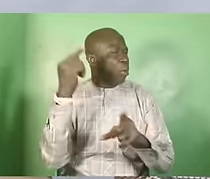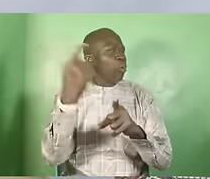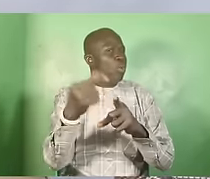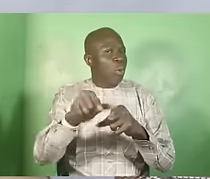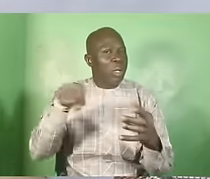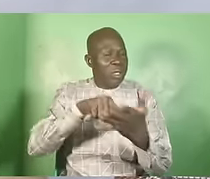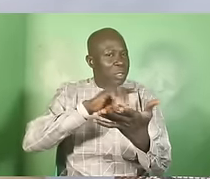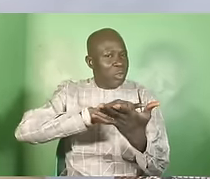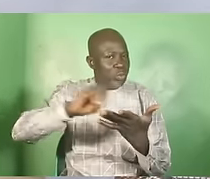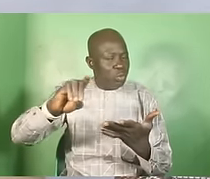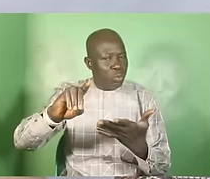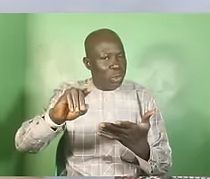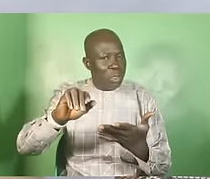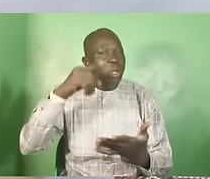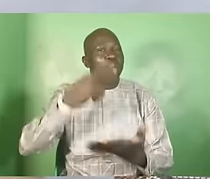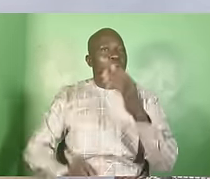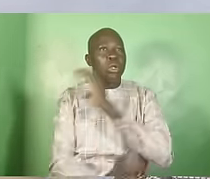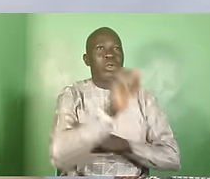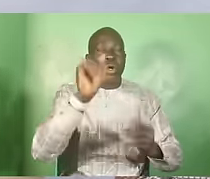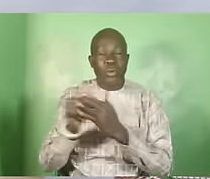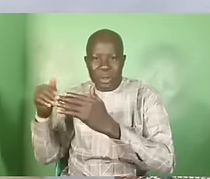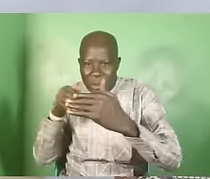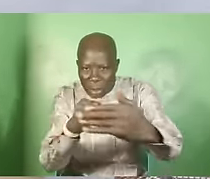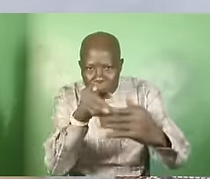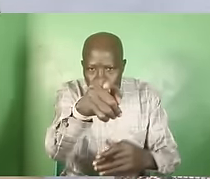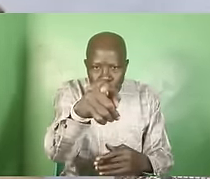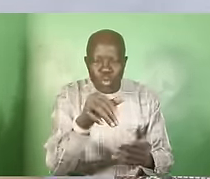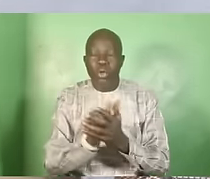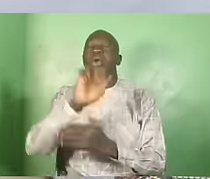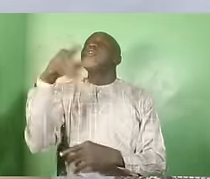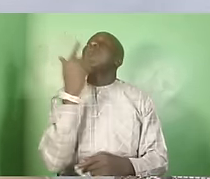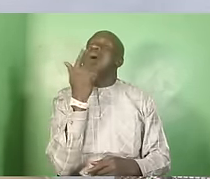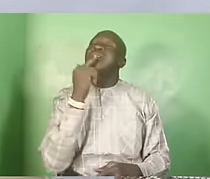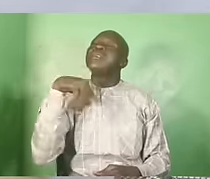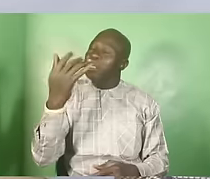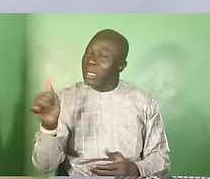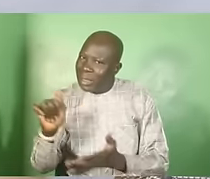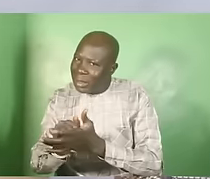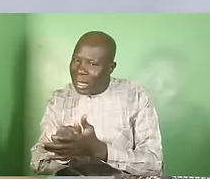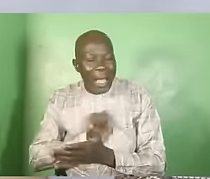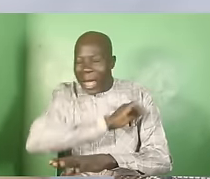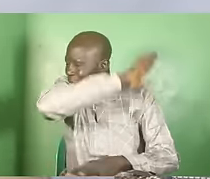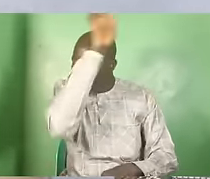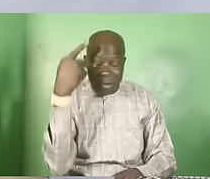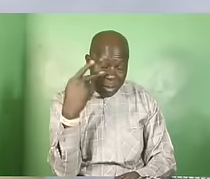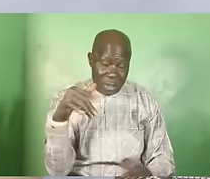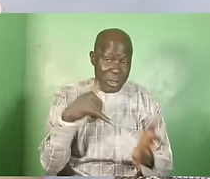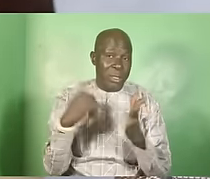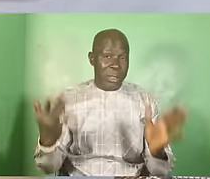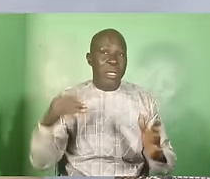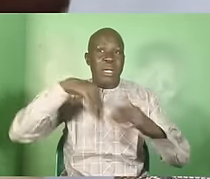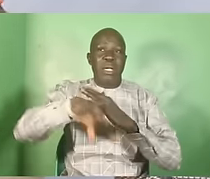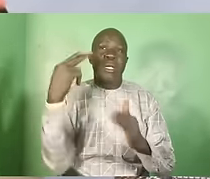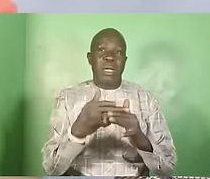word, in this way, what God will send to you, your mouth will pronounce. Or proclaim you never